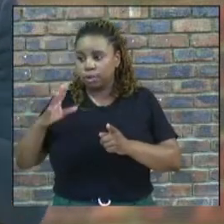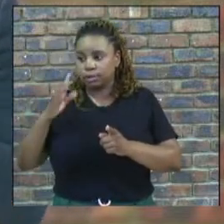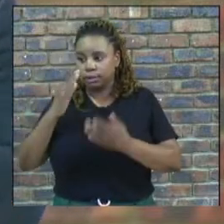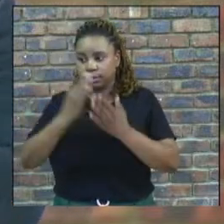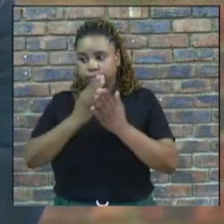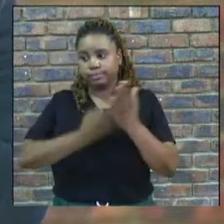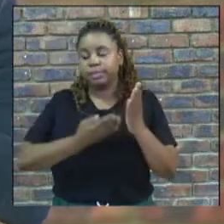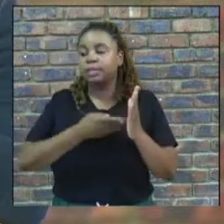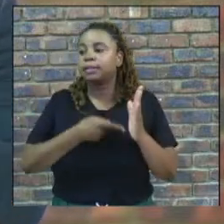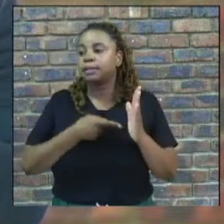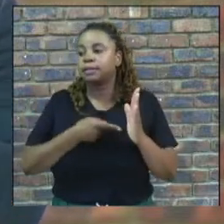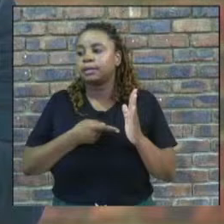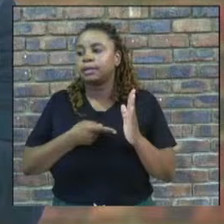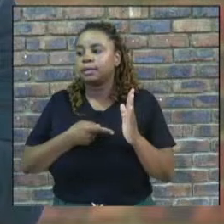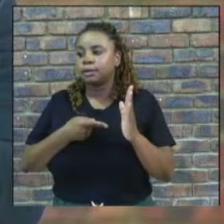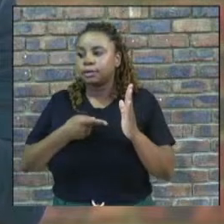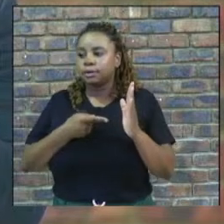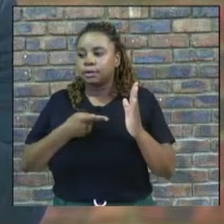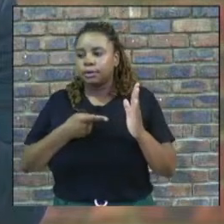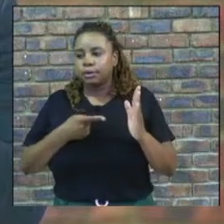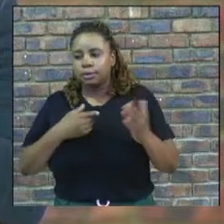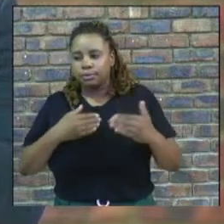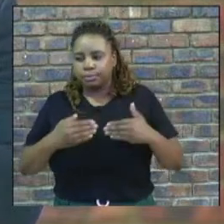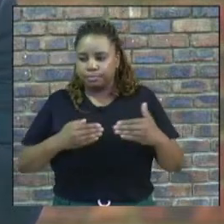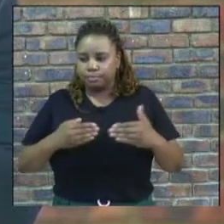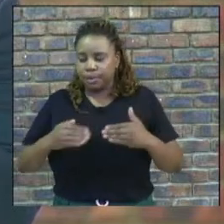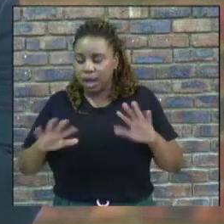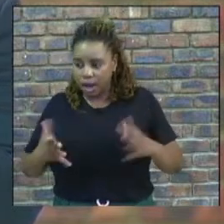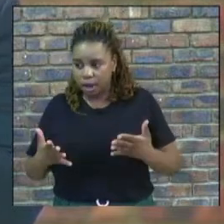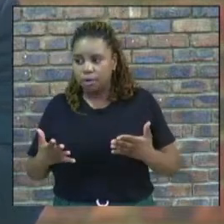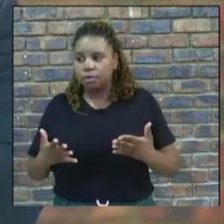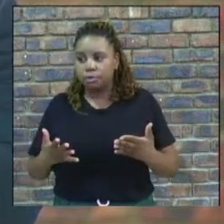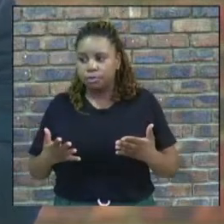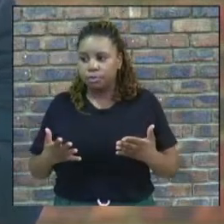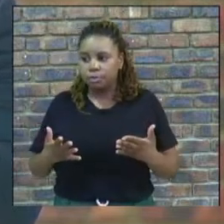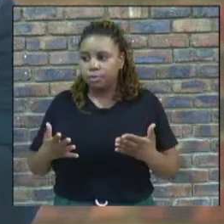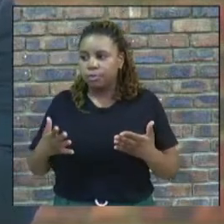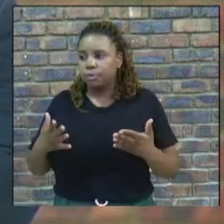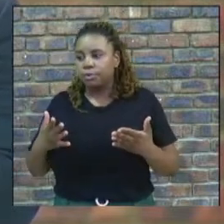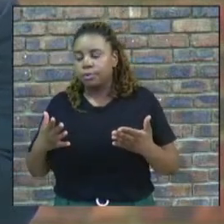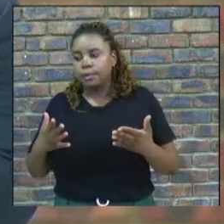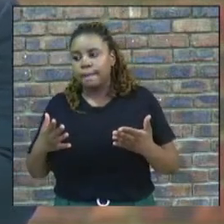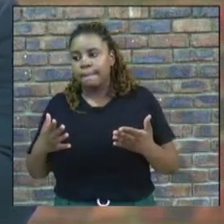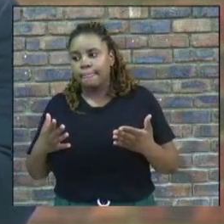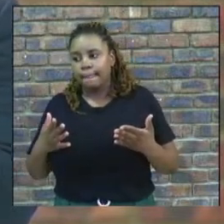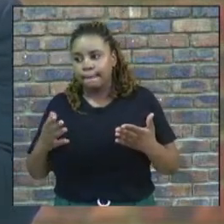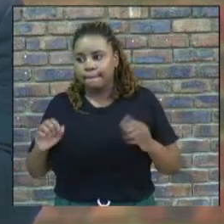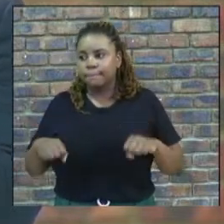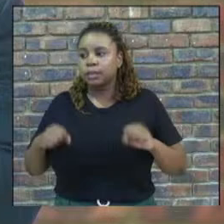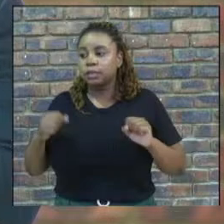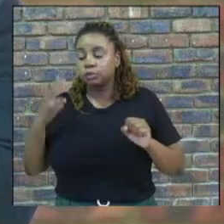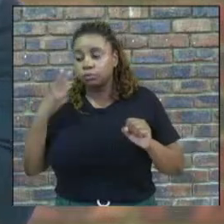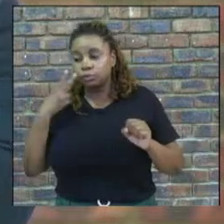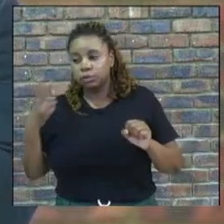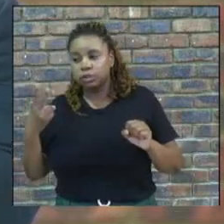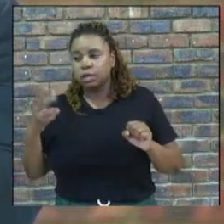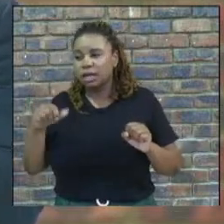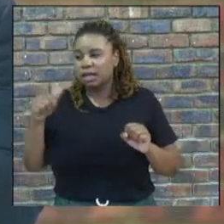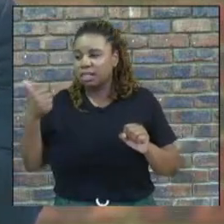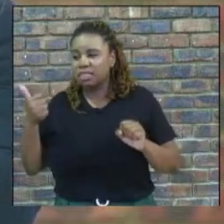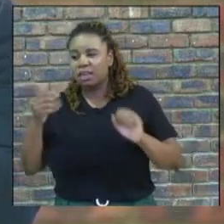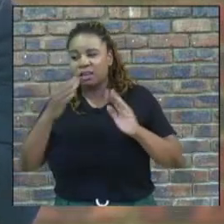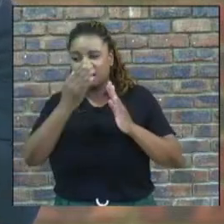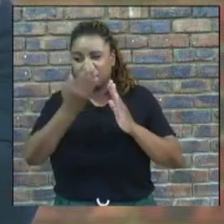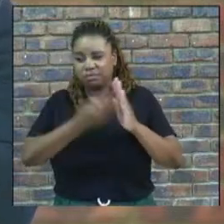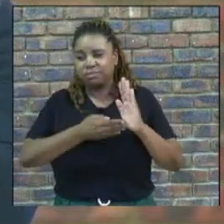manage as government the issue of fronting. Because in other laws that we have in our